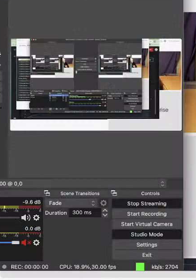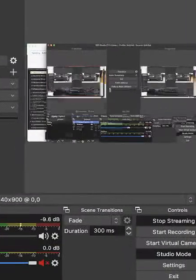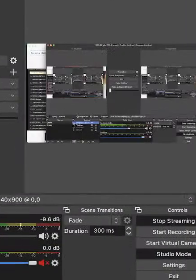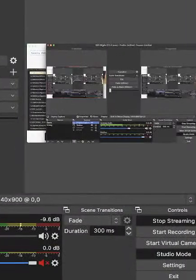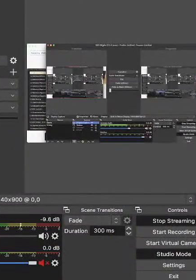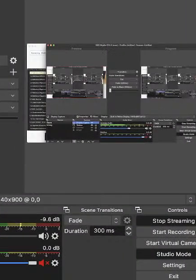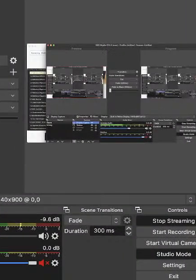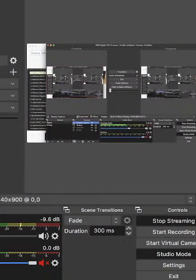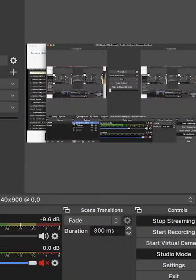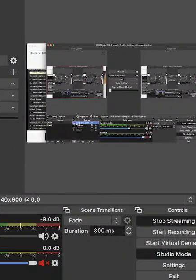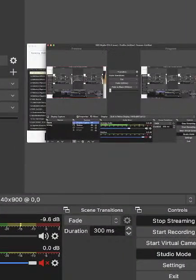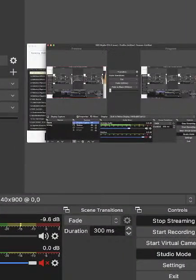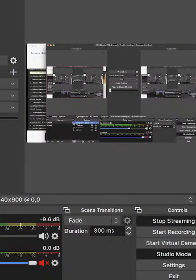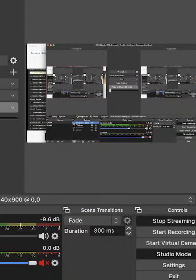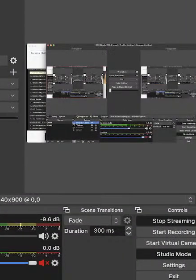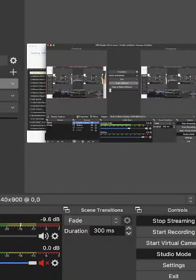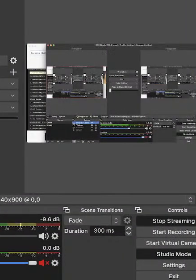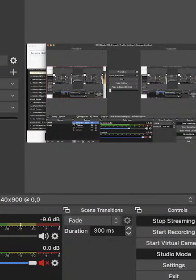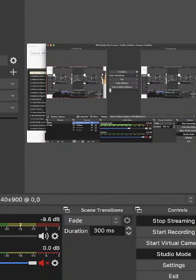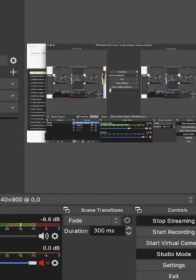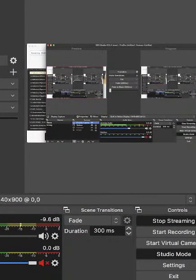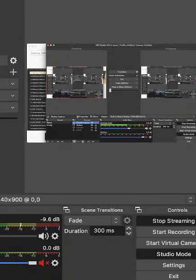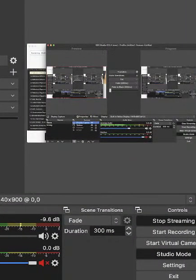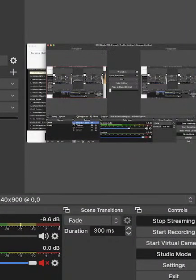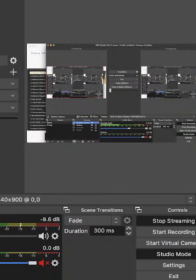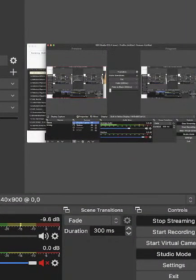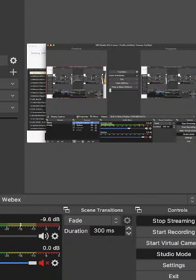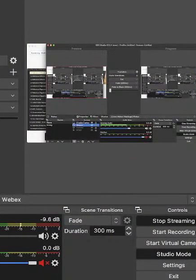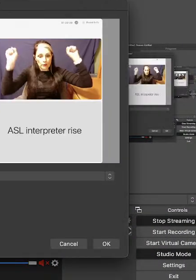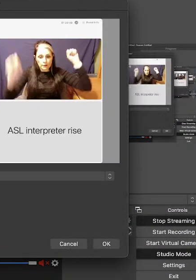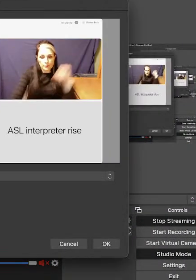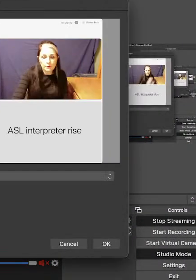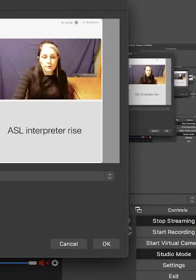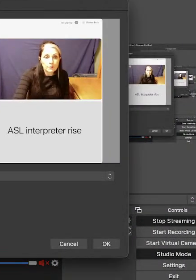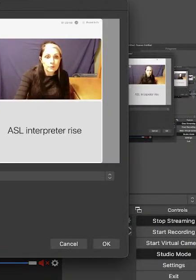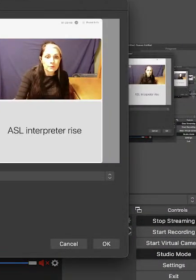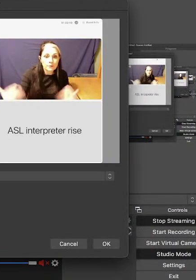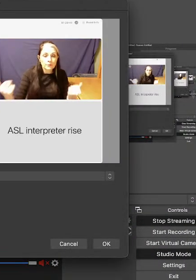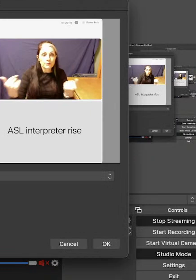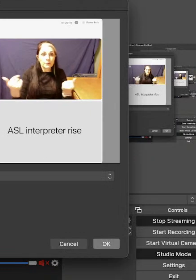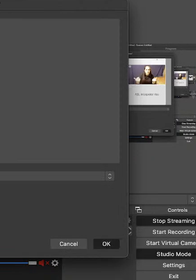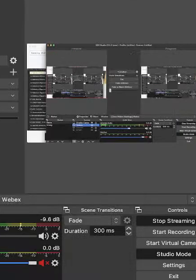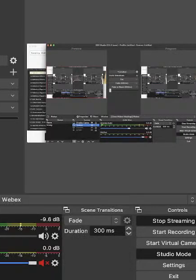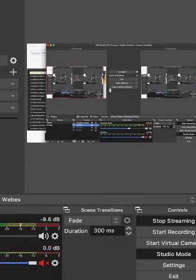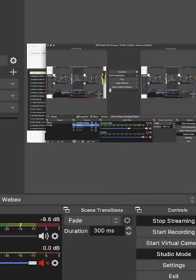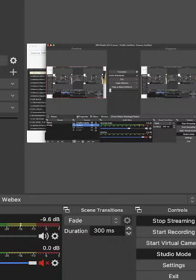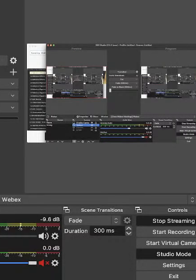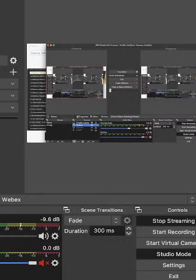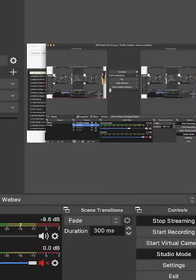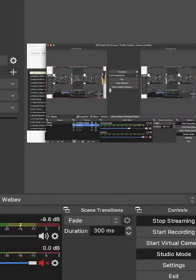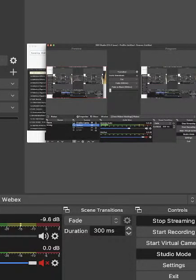the position of board president i will go ahead at this time open the floor for nominations